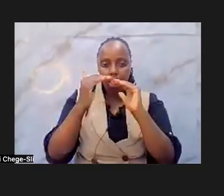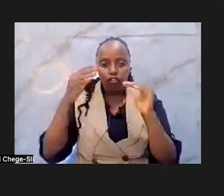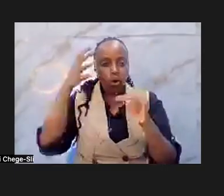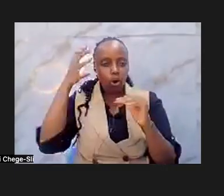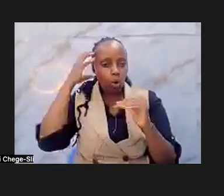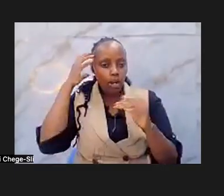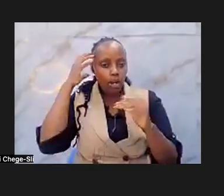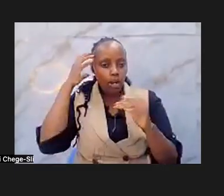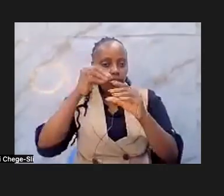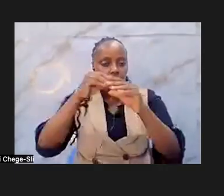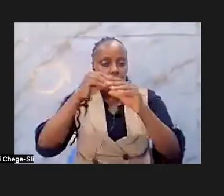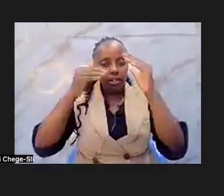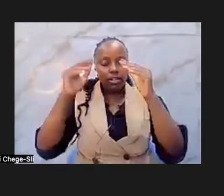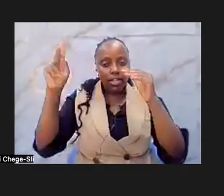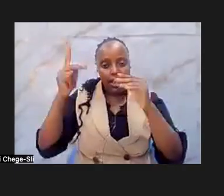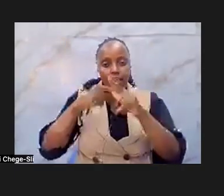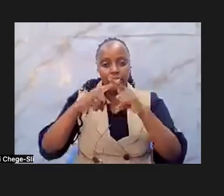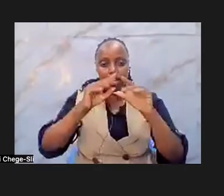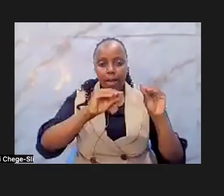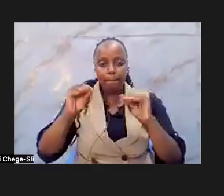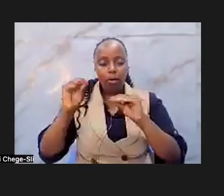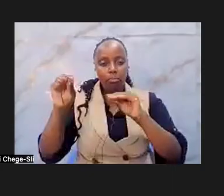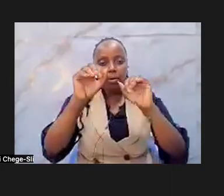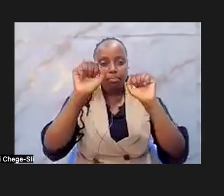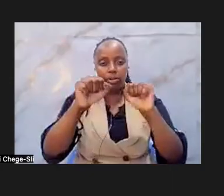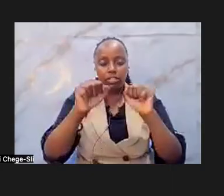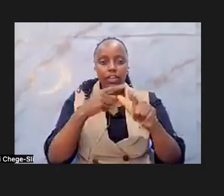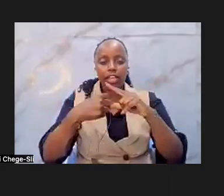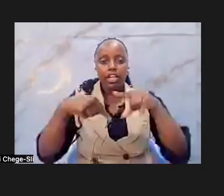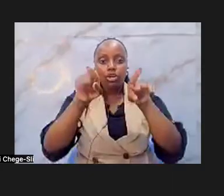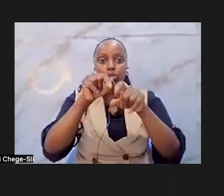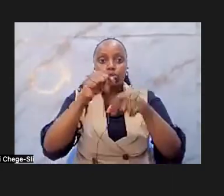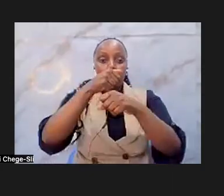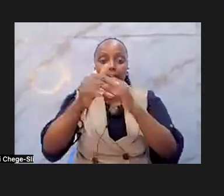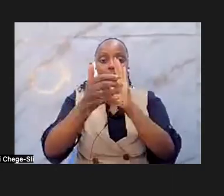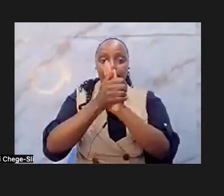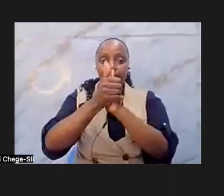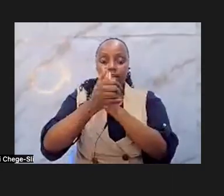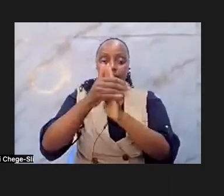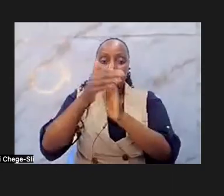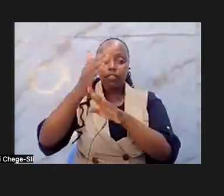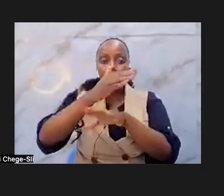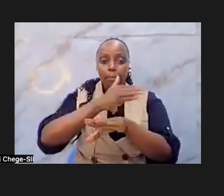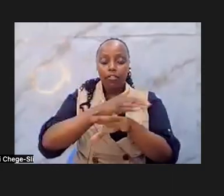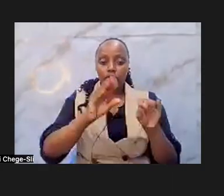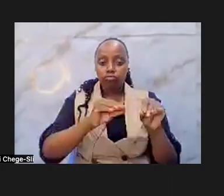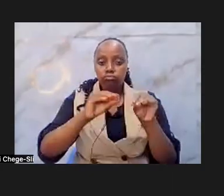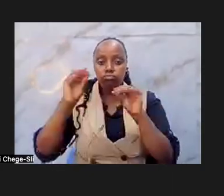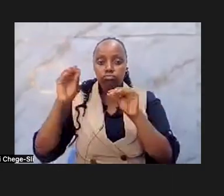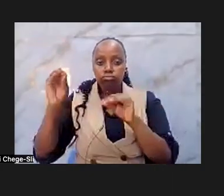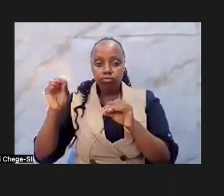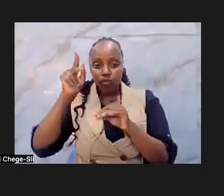facility and sharpen their skills before translating the knowledge they had in schools into the real